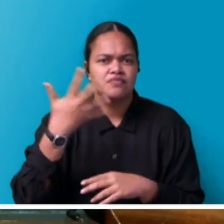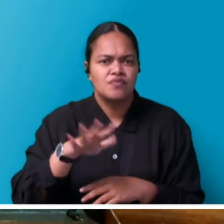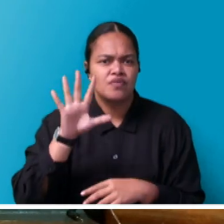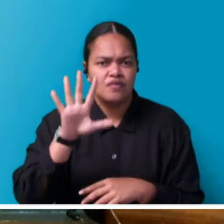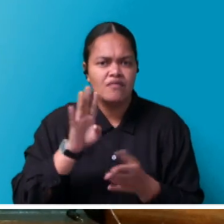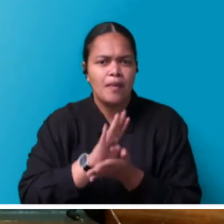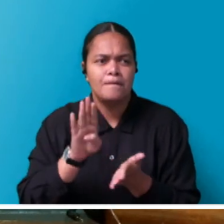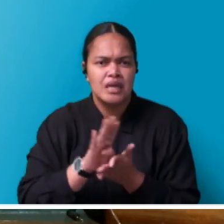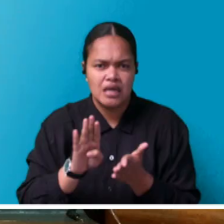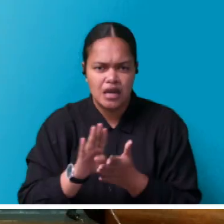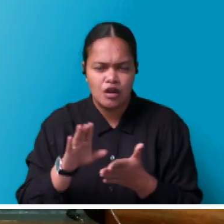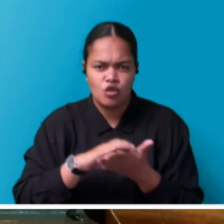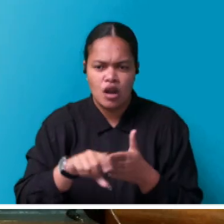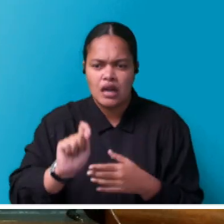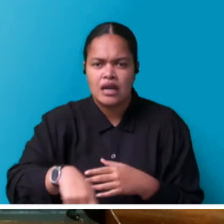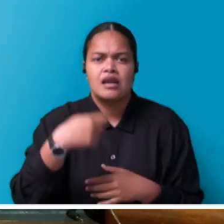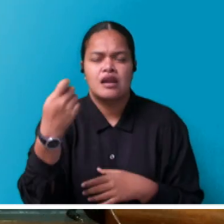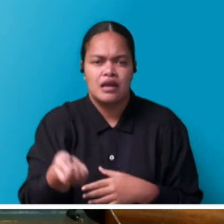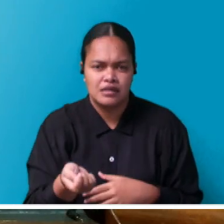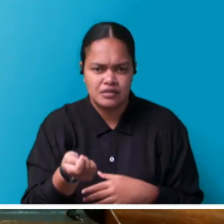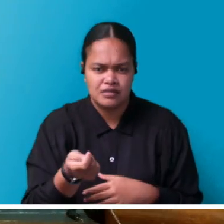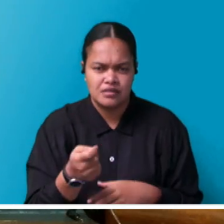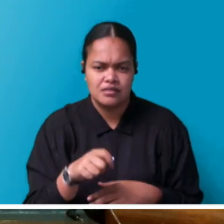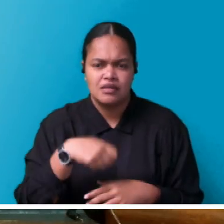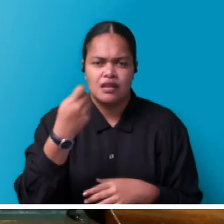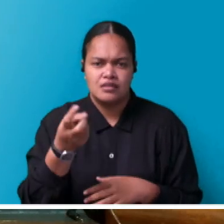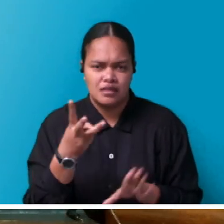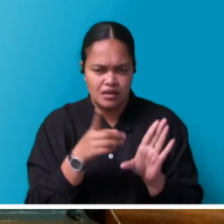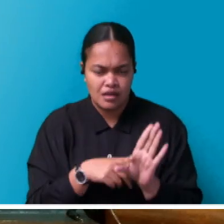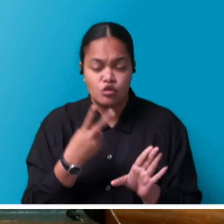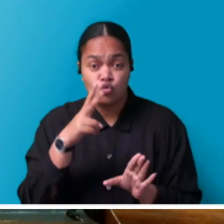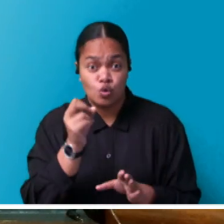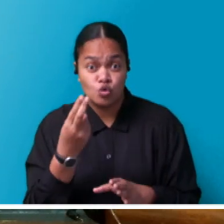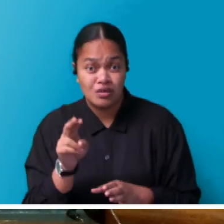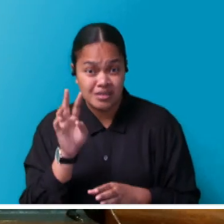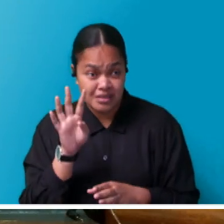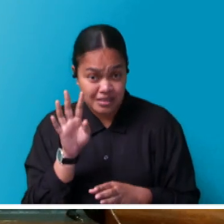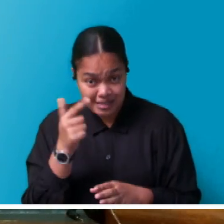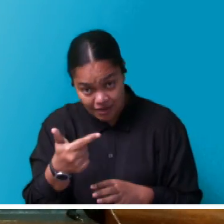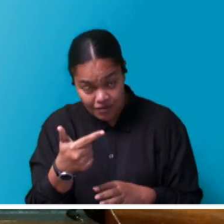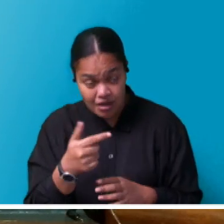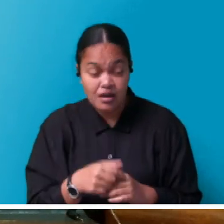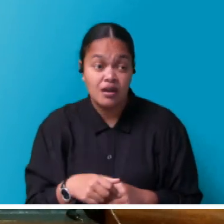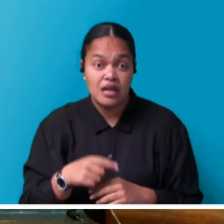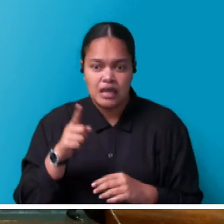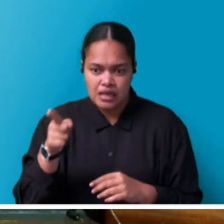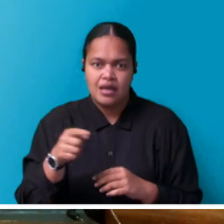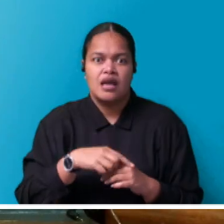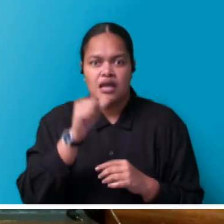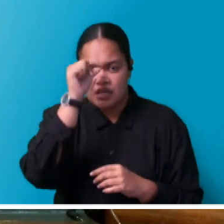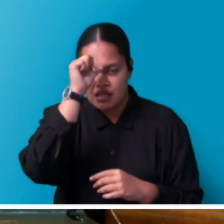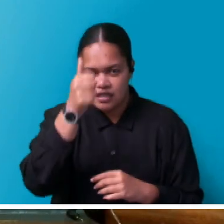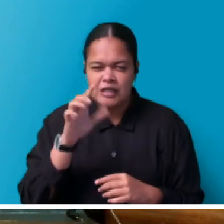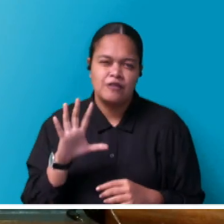next decade. By 2027, India is expected to become the 5th largest